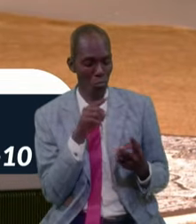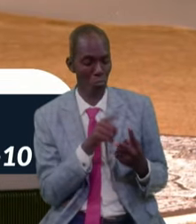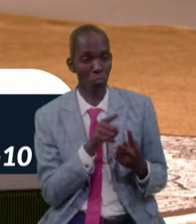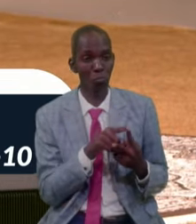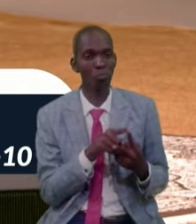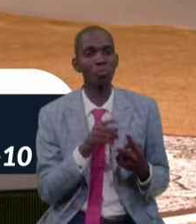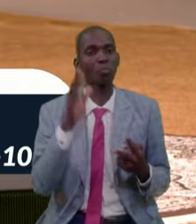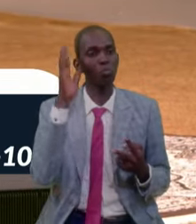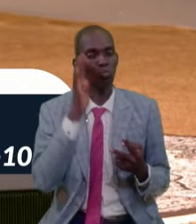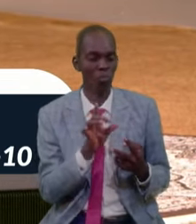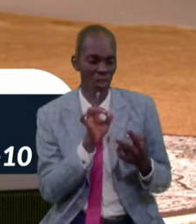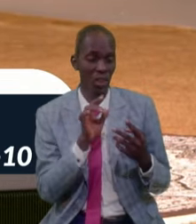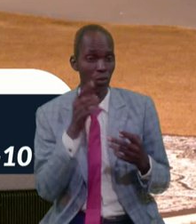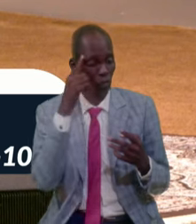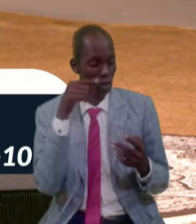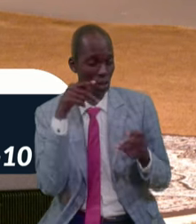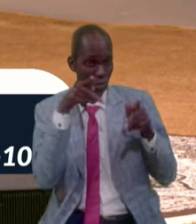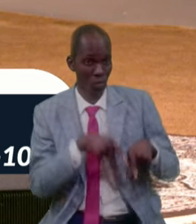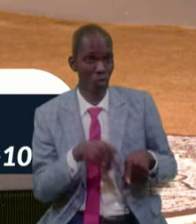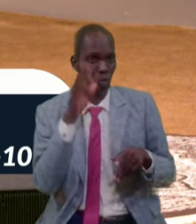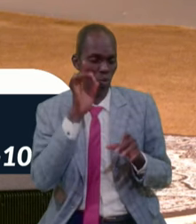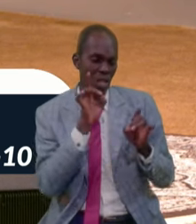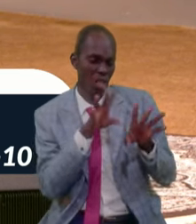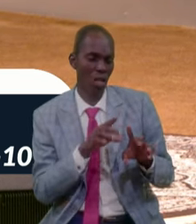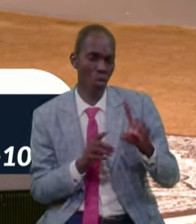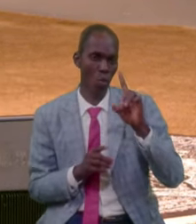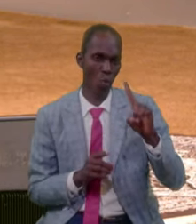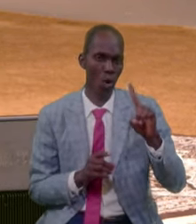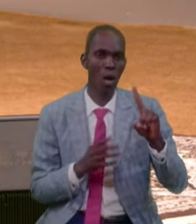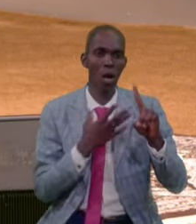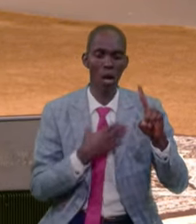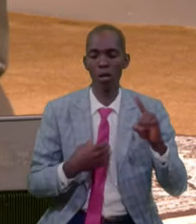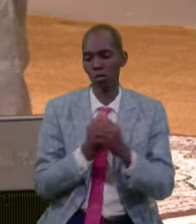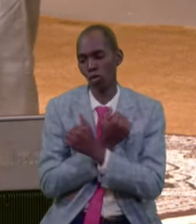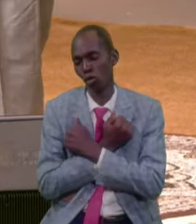will hate the one and love the other,